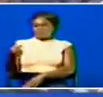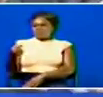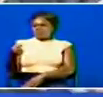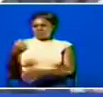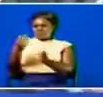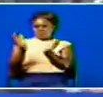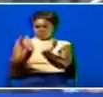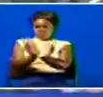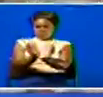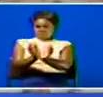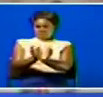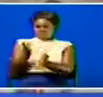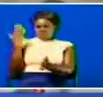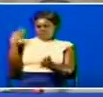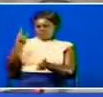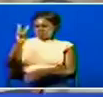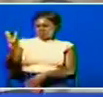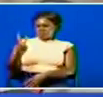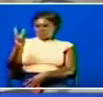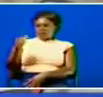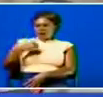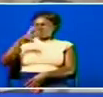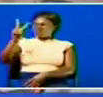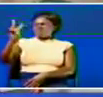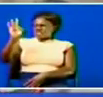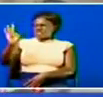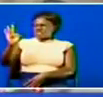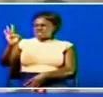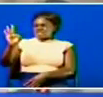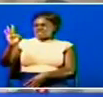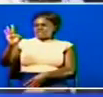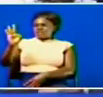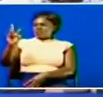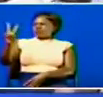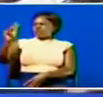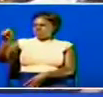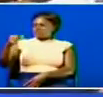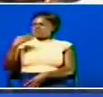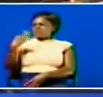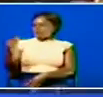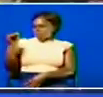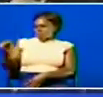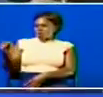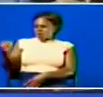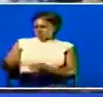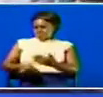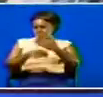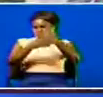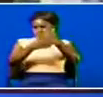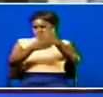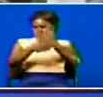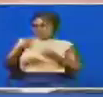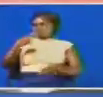inmates. But as of last Wednesday, the prisons held 2,300 inmates. And this morning alone, that number went up by